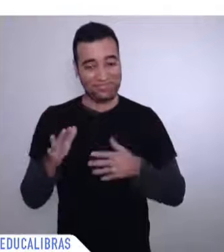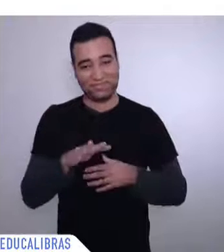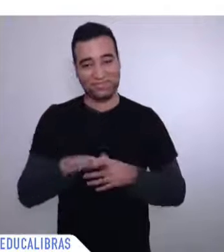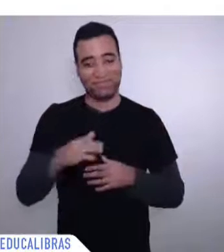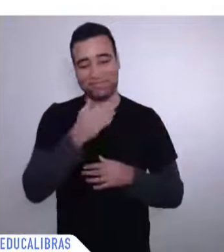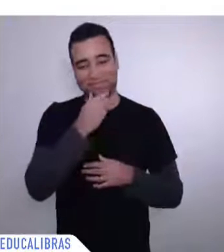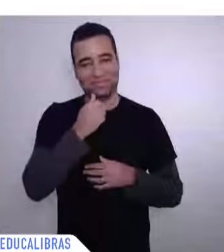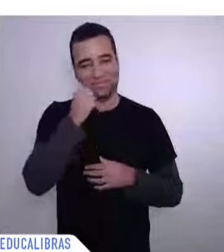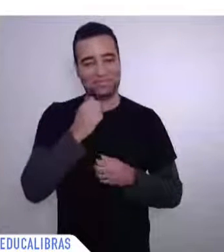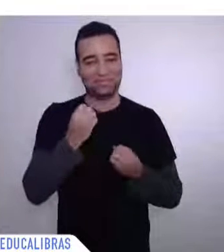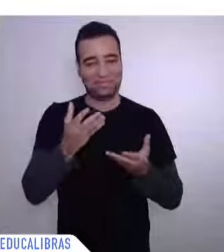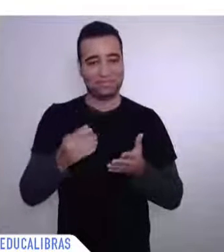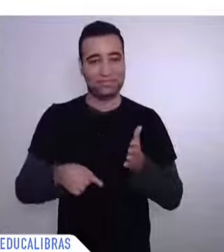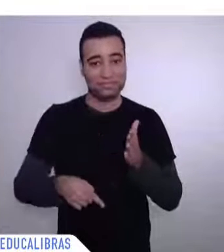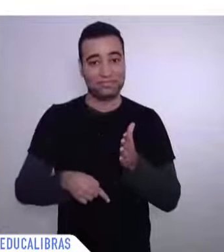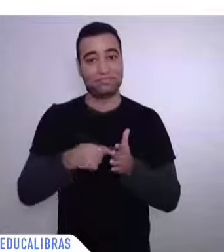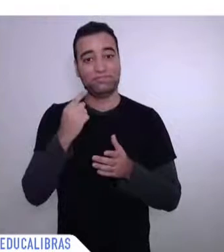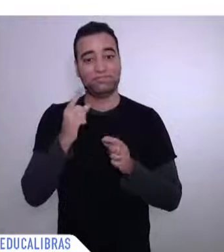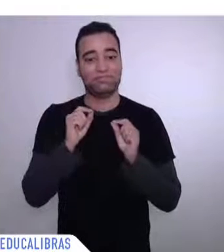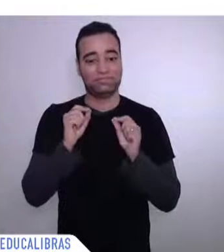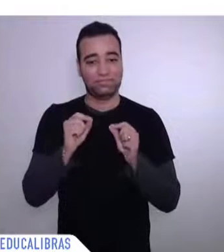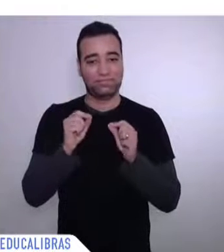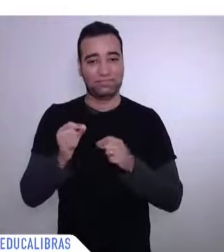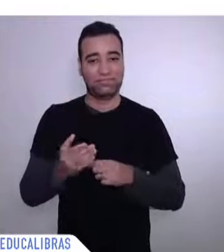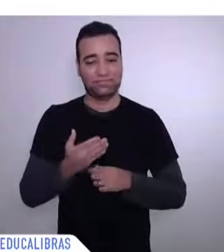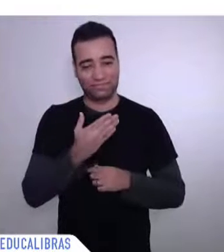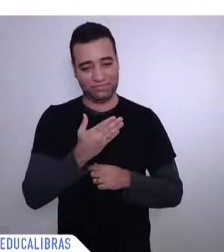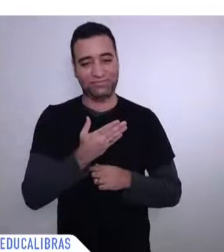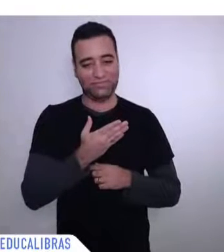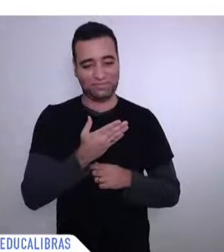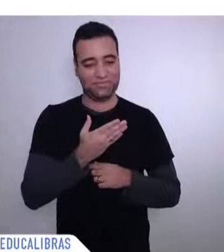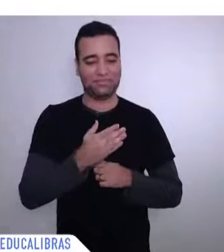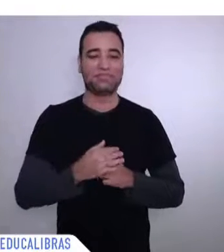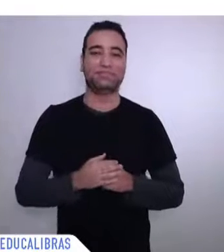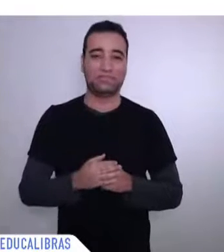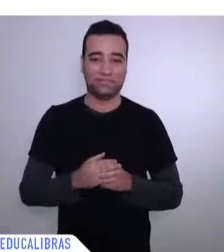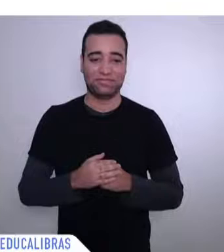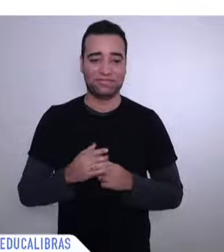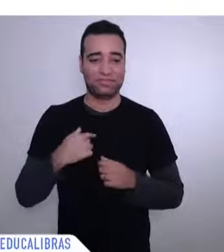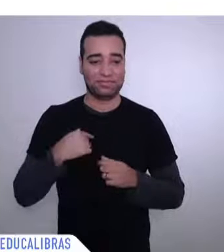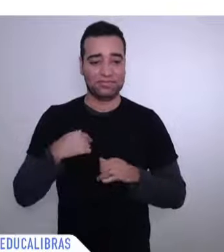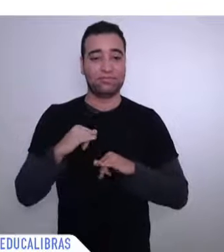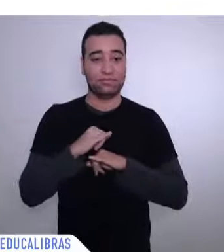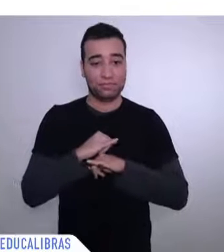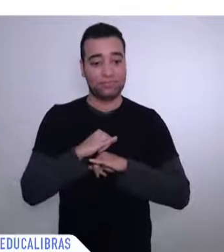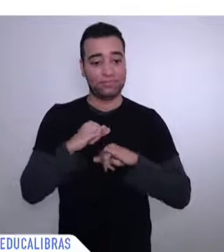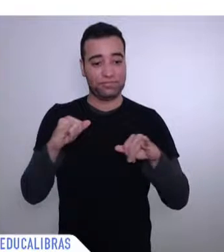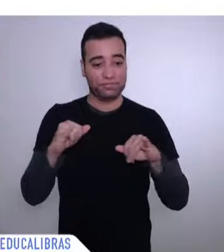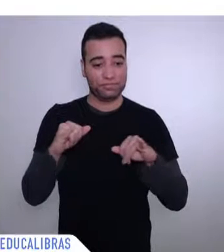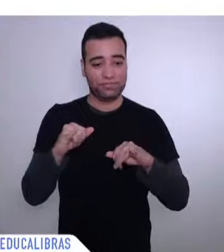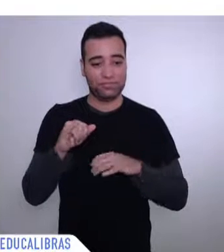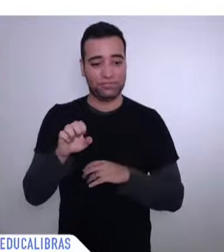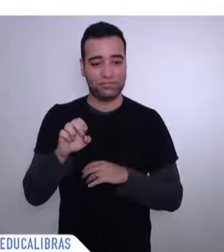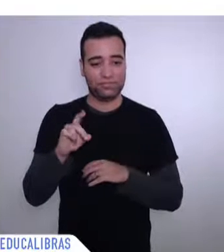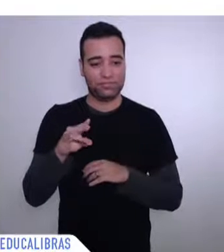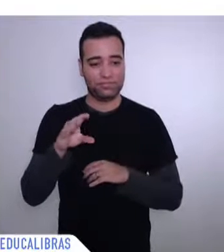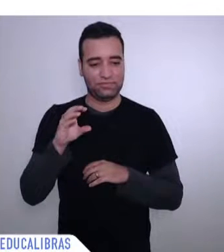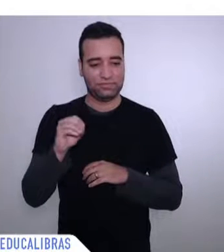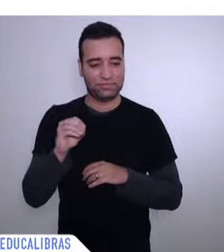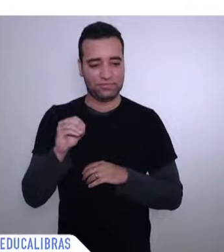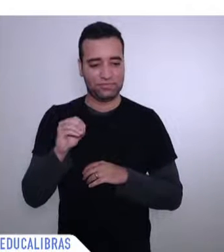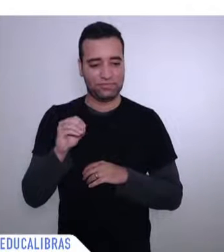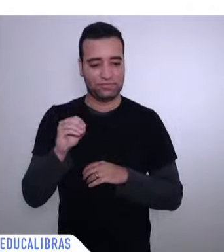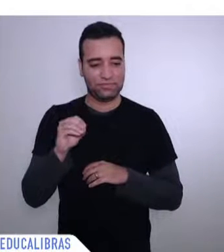Hi, welcome to the first edition of the Conférence Pour le Brésil. Antes de